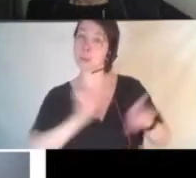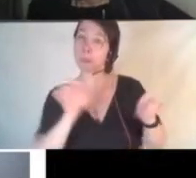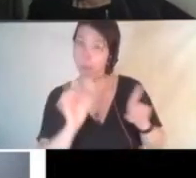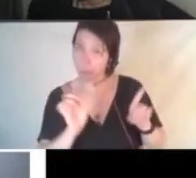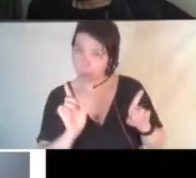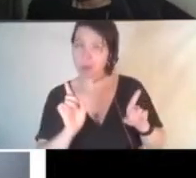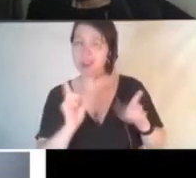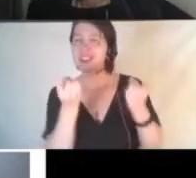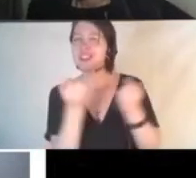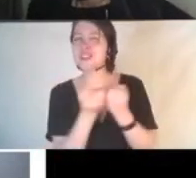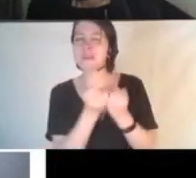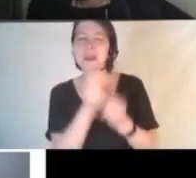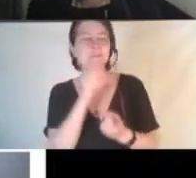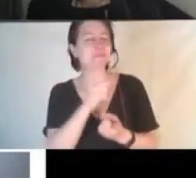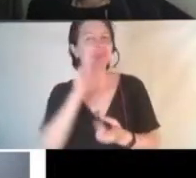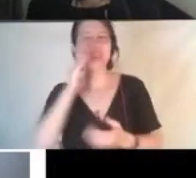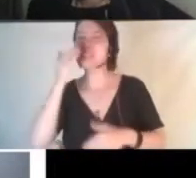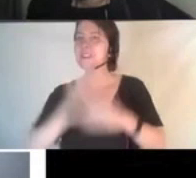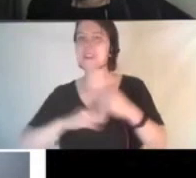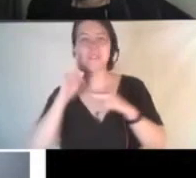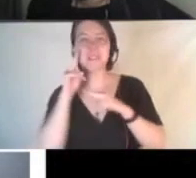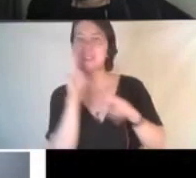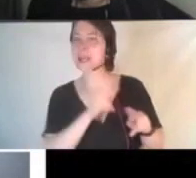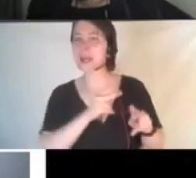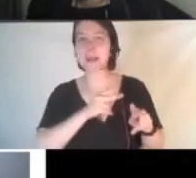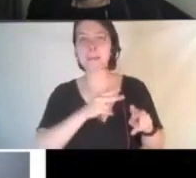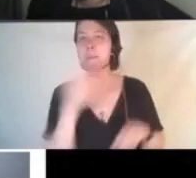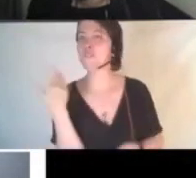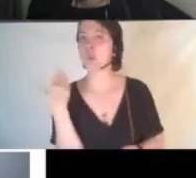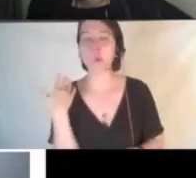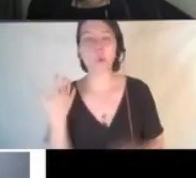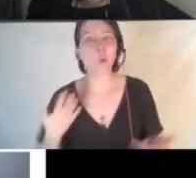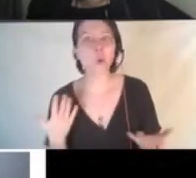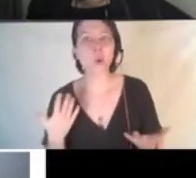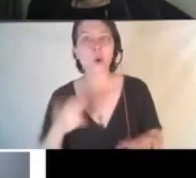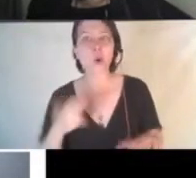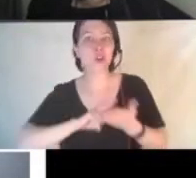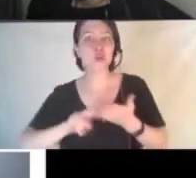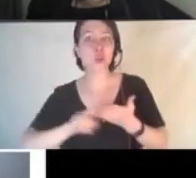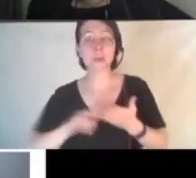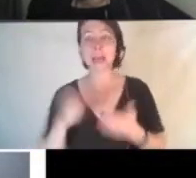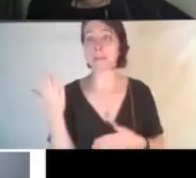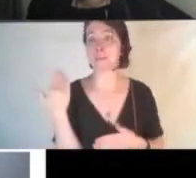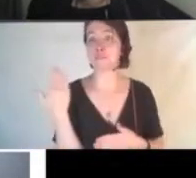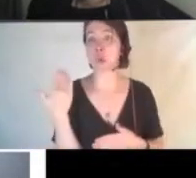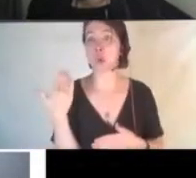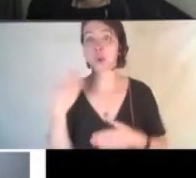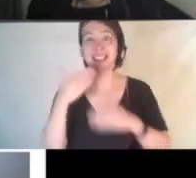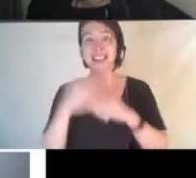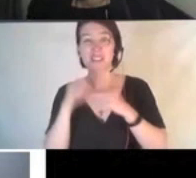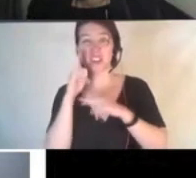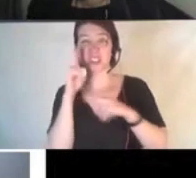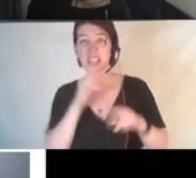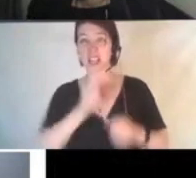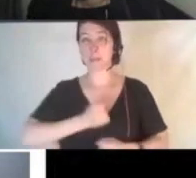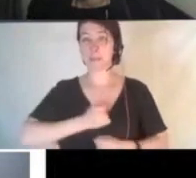they haven't seen before, because they rarely used to not see much of my work. So this was like the first time they actually saw some of my